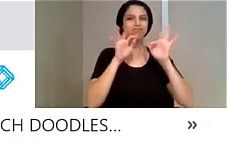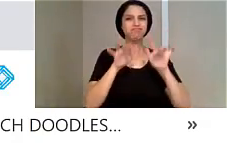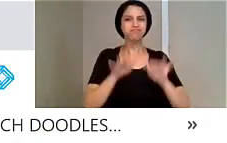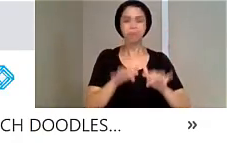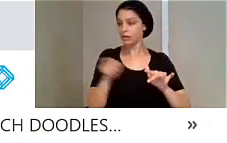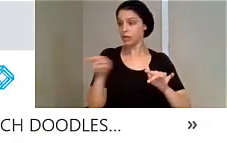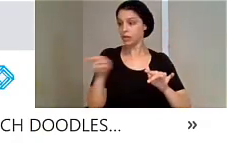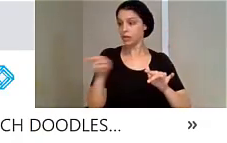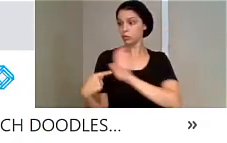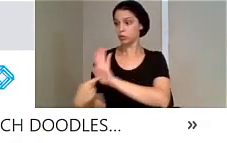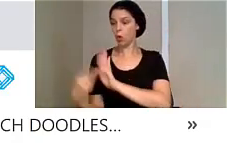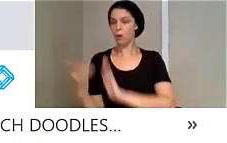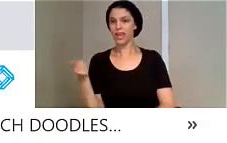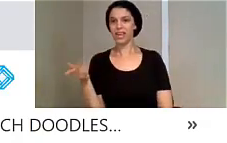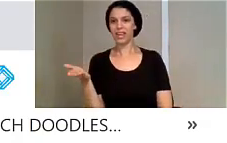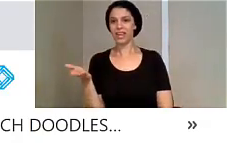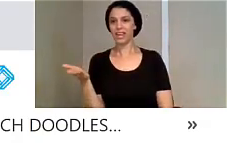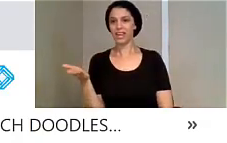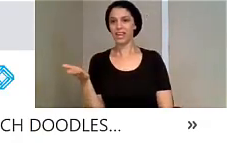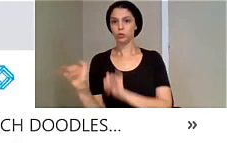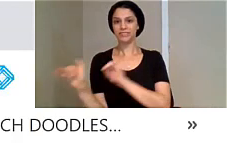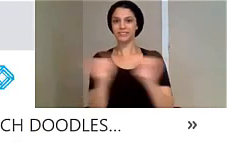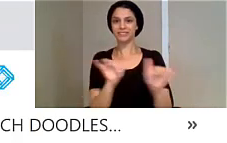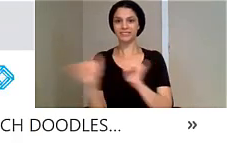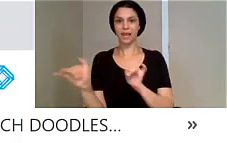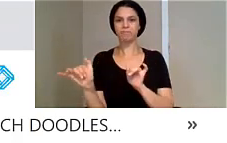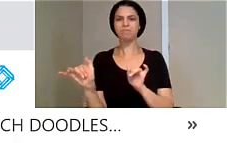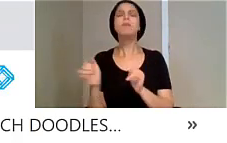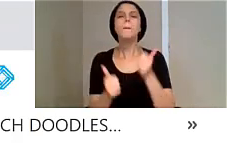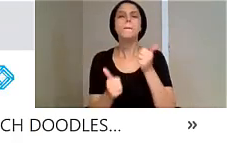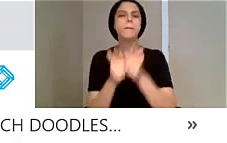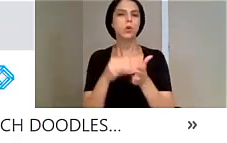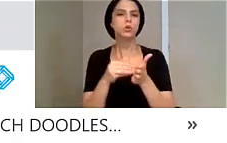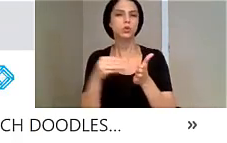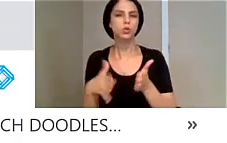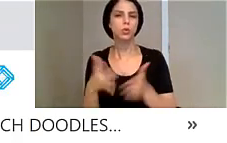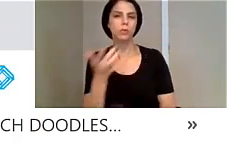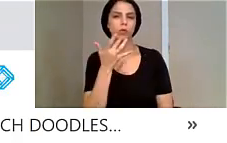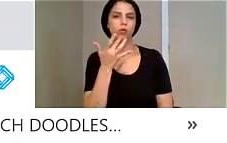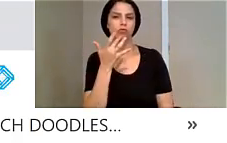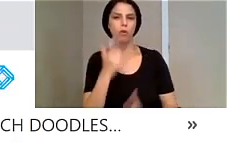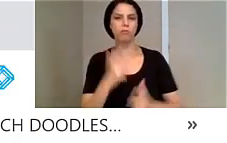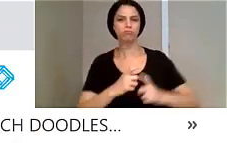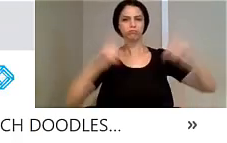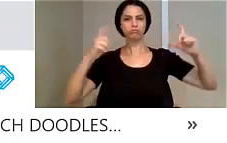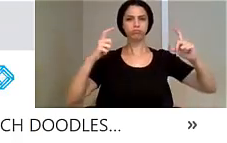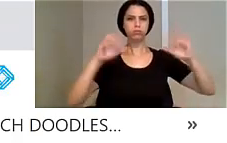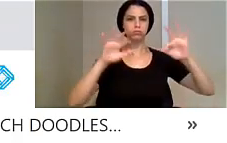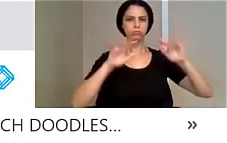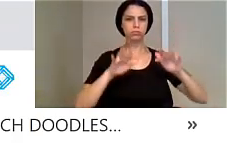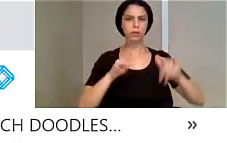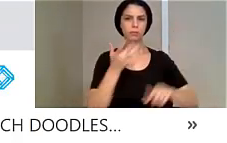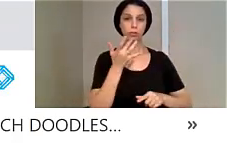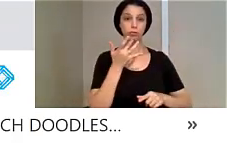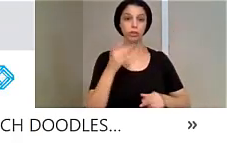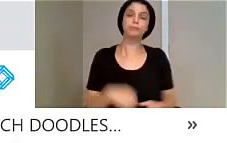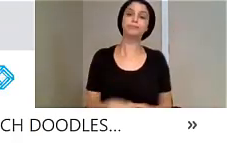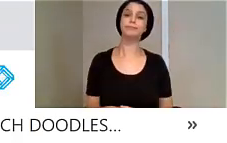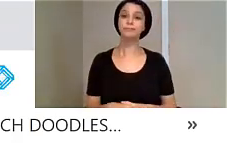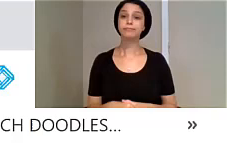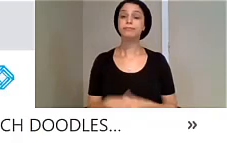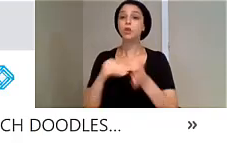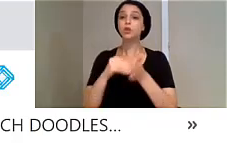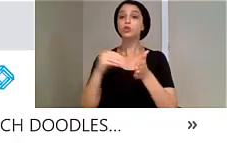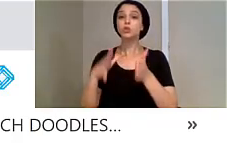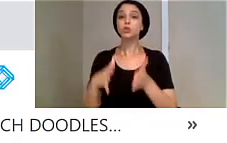this larger window where there's more space. Once they're done completing their work in this assignment, they can go